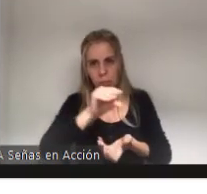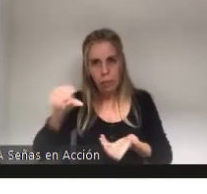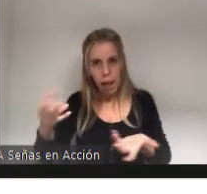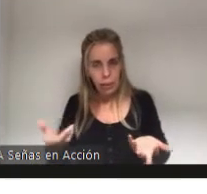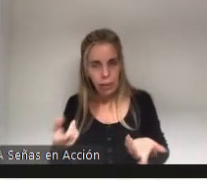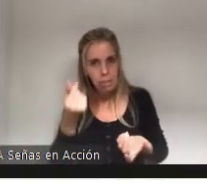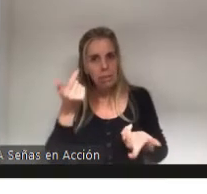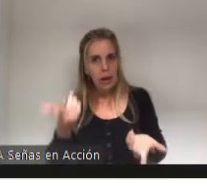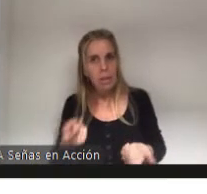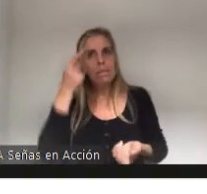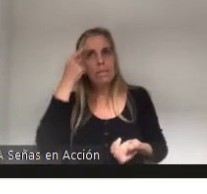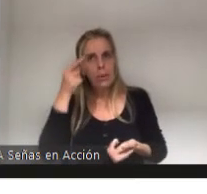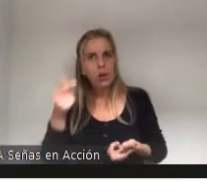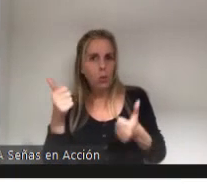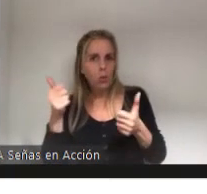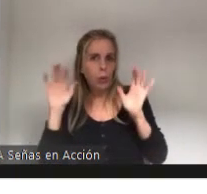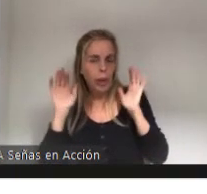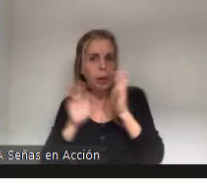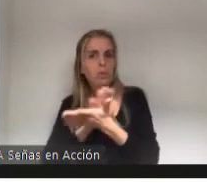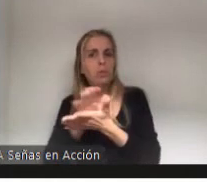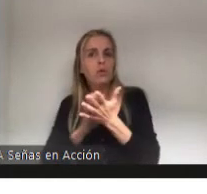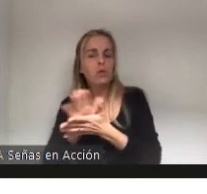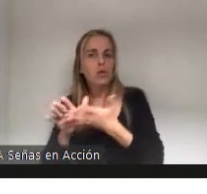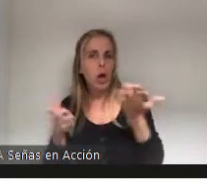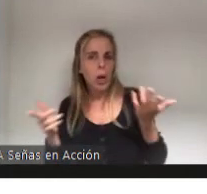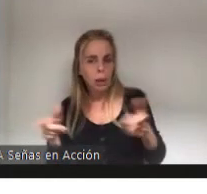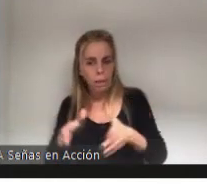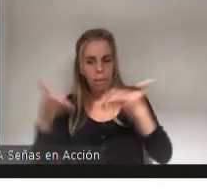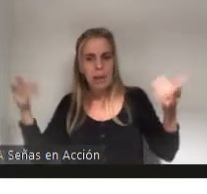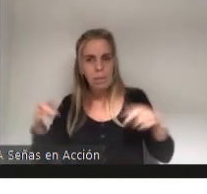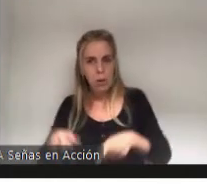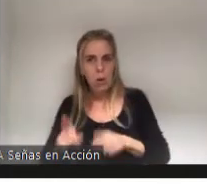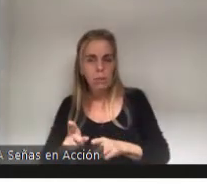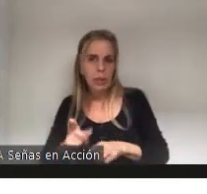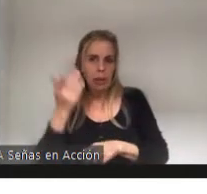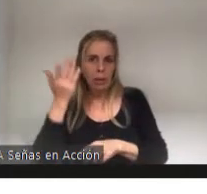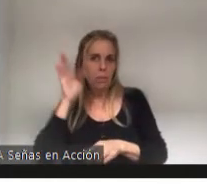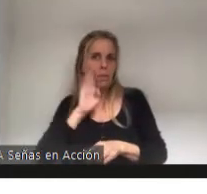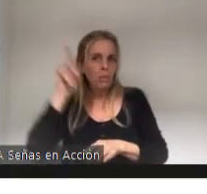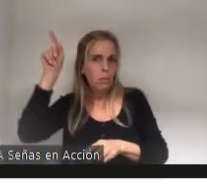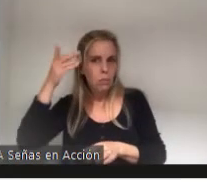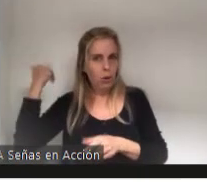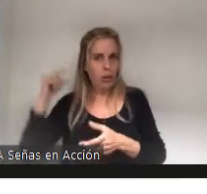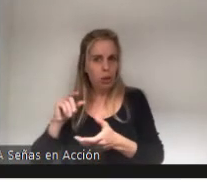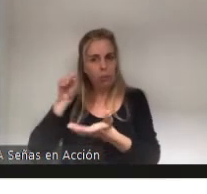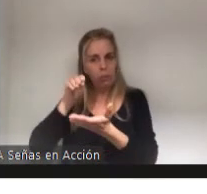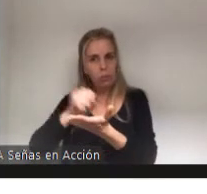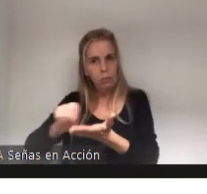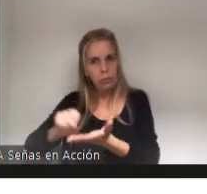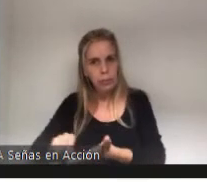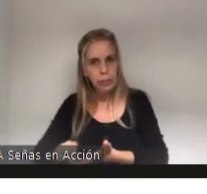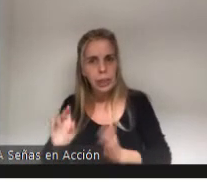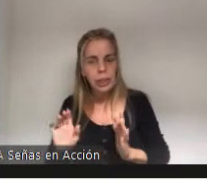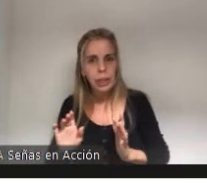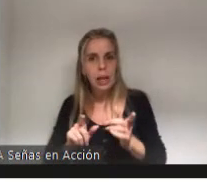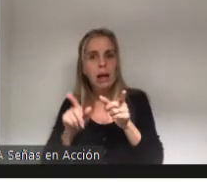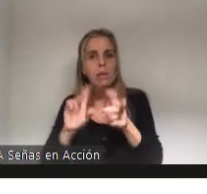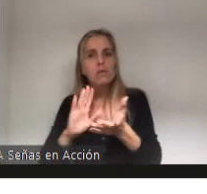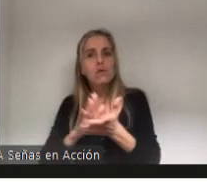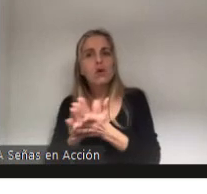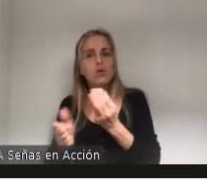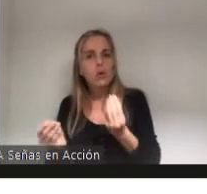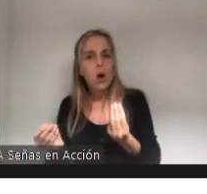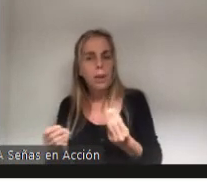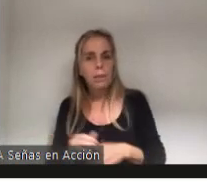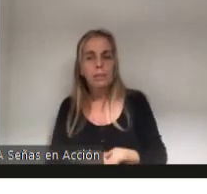great. This is the solution that an article by the London Review Books talked about 10 years ago, before